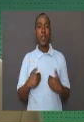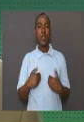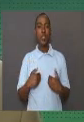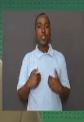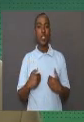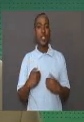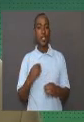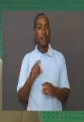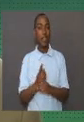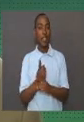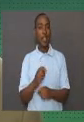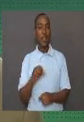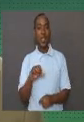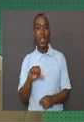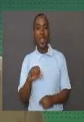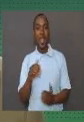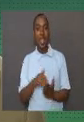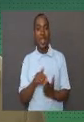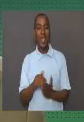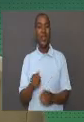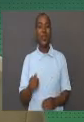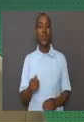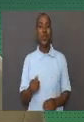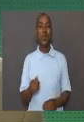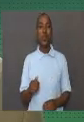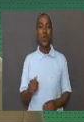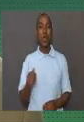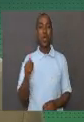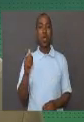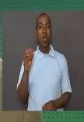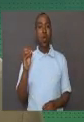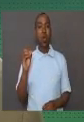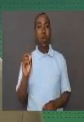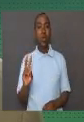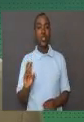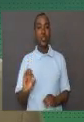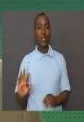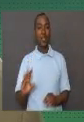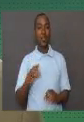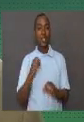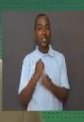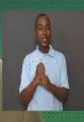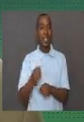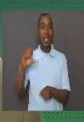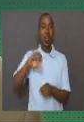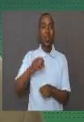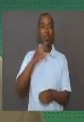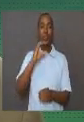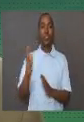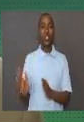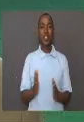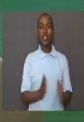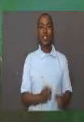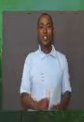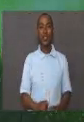aerobically in bread making, but it must respire anaerobically to produce alcoholic